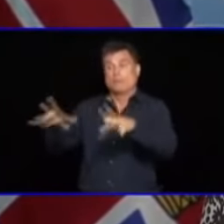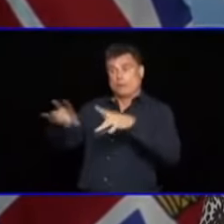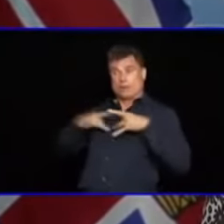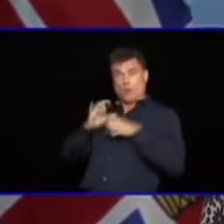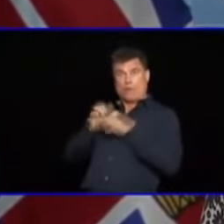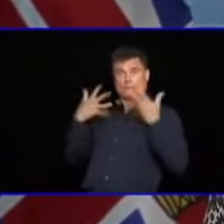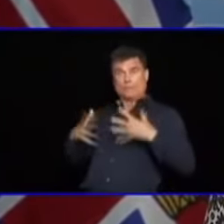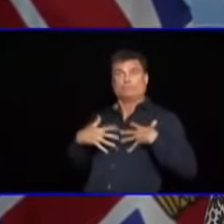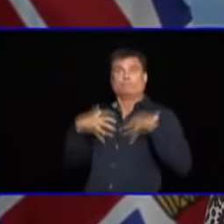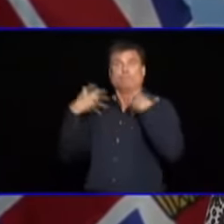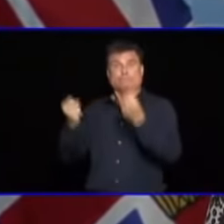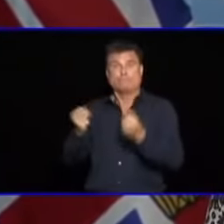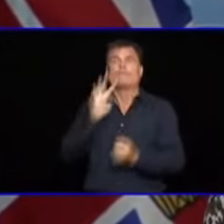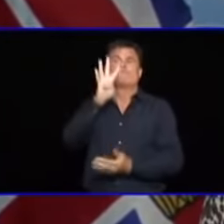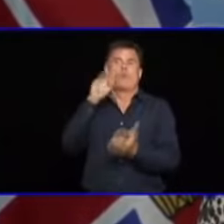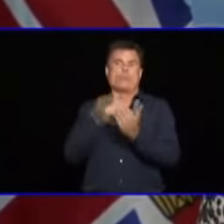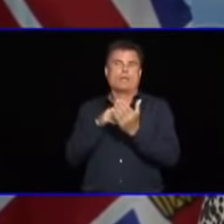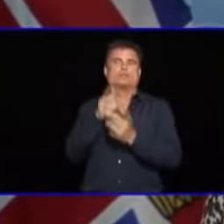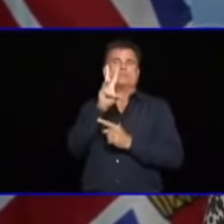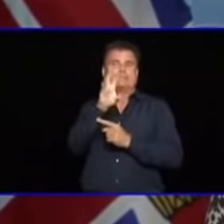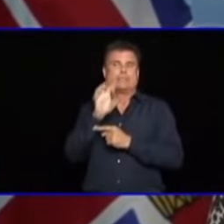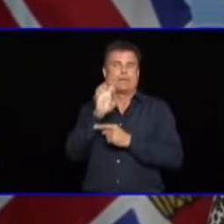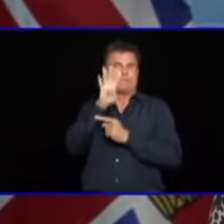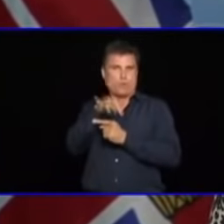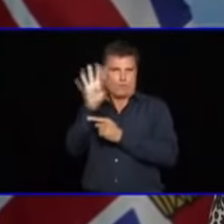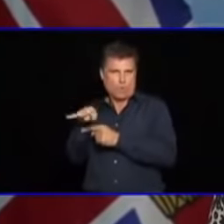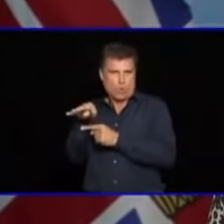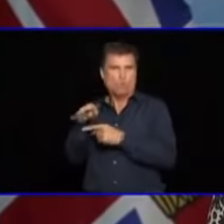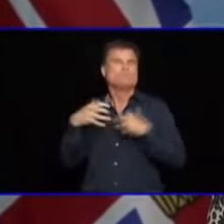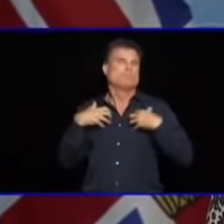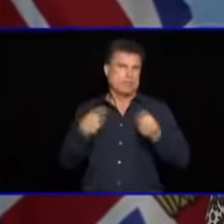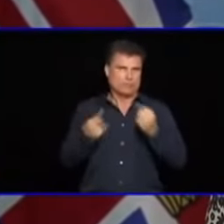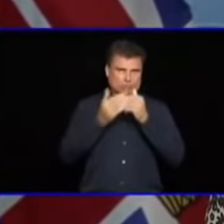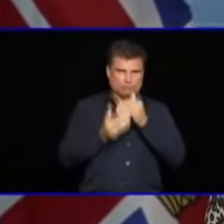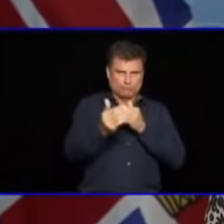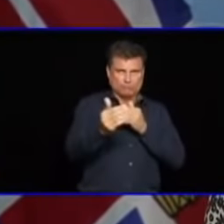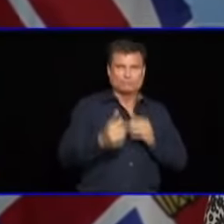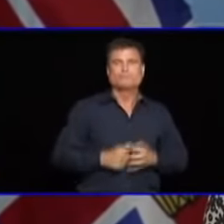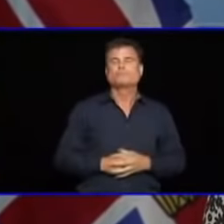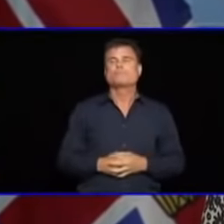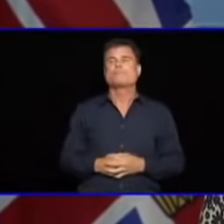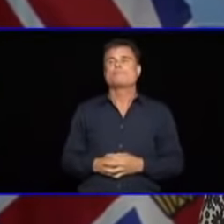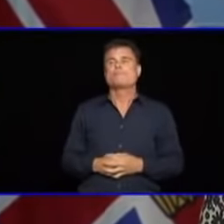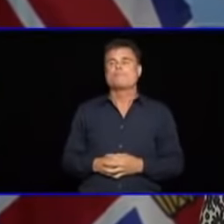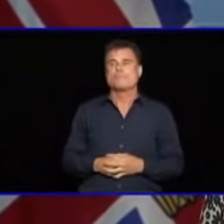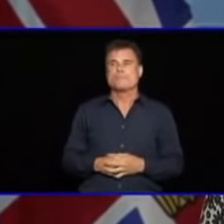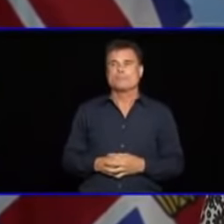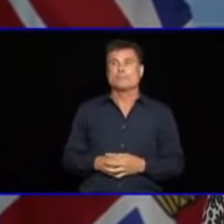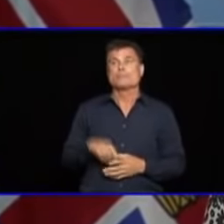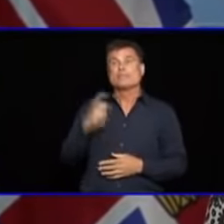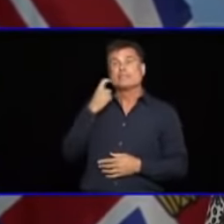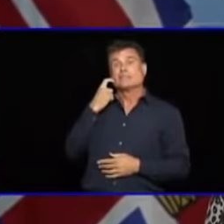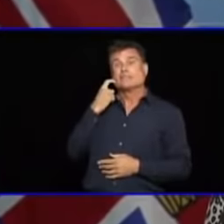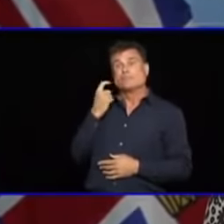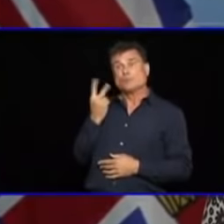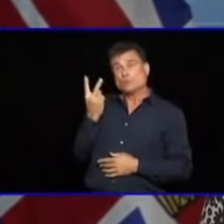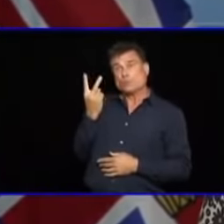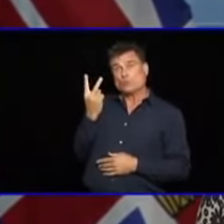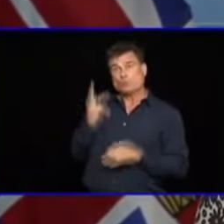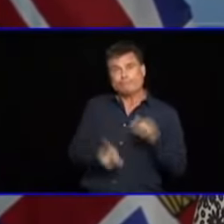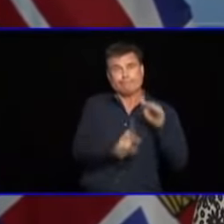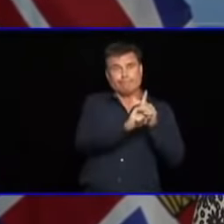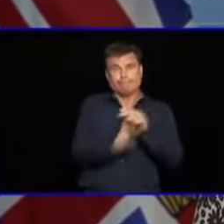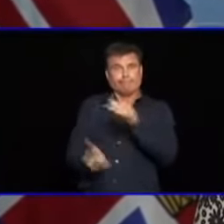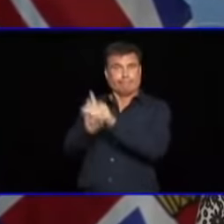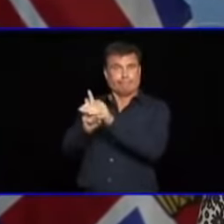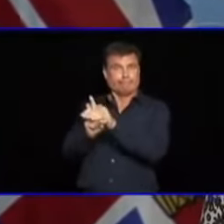person identified, and investigations and an outbreak response is ongoing. Those are at the Charrington Place Long-Term